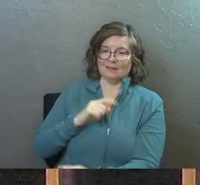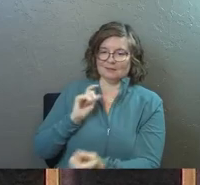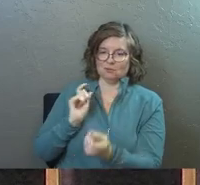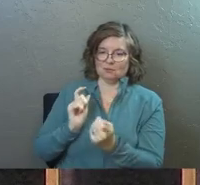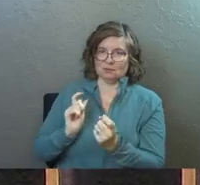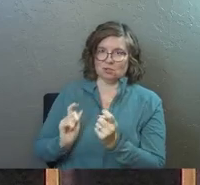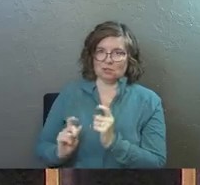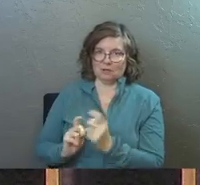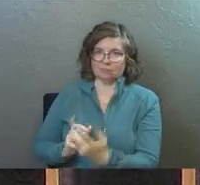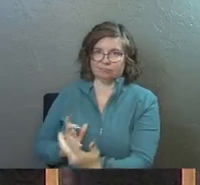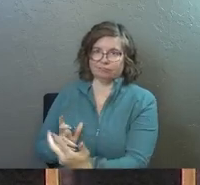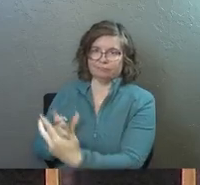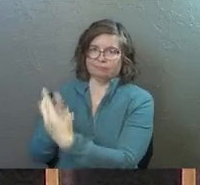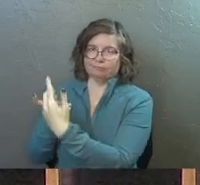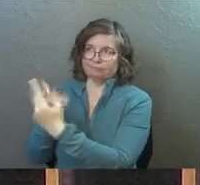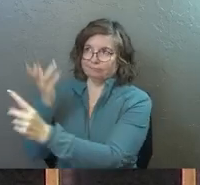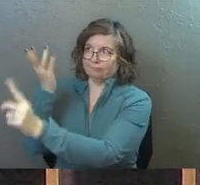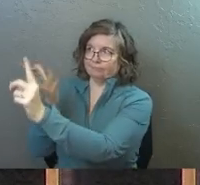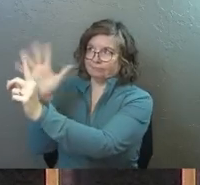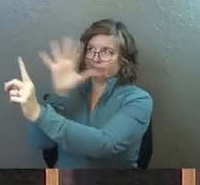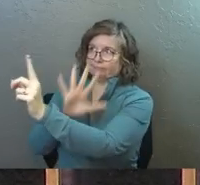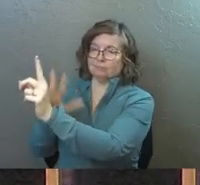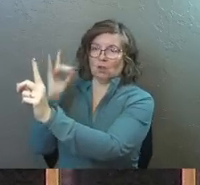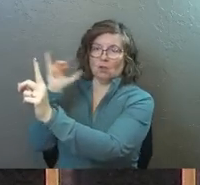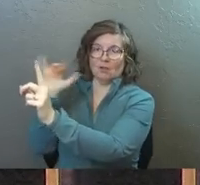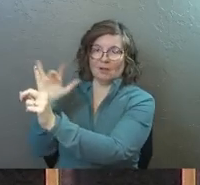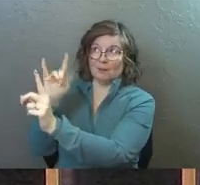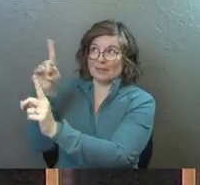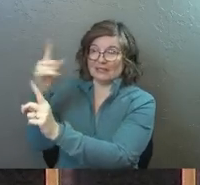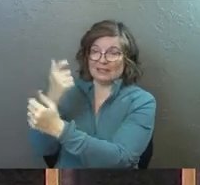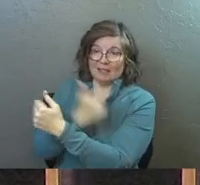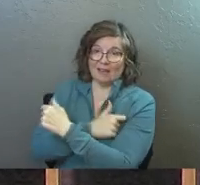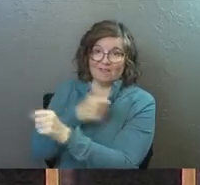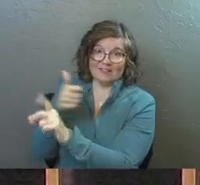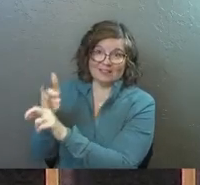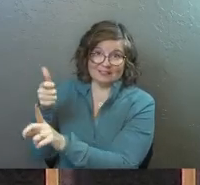his image, because he is love itself. Amen? Amen.